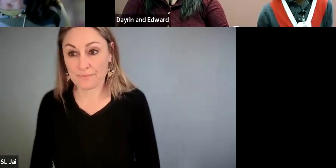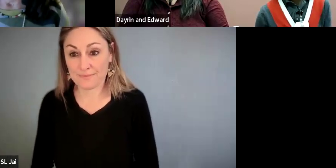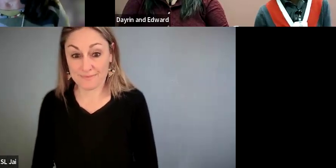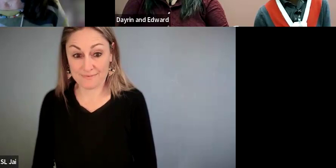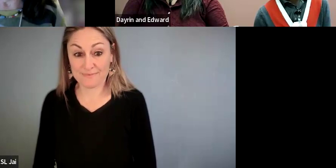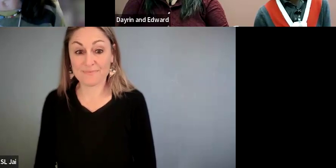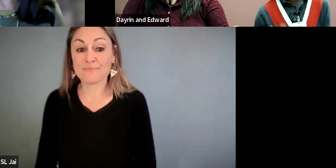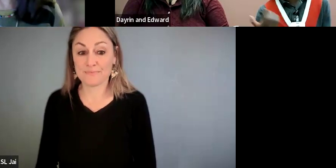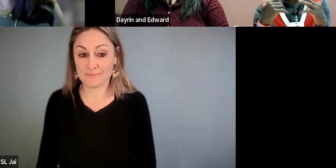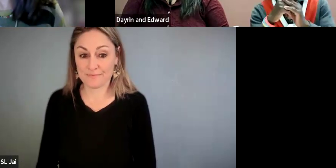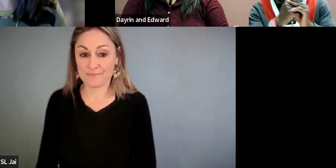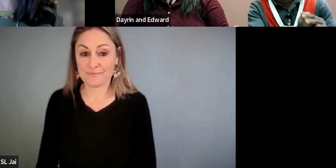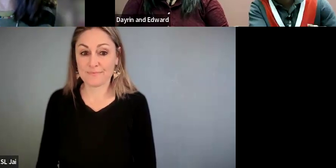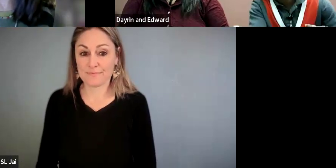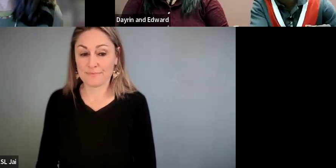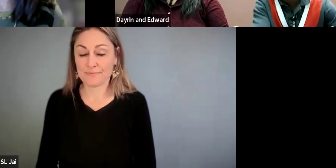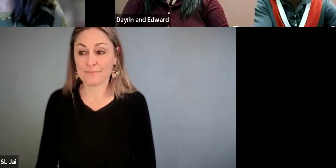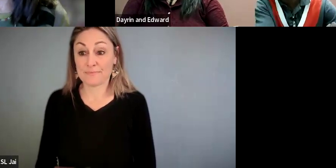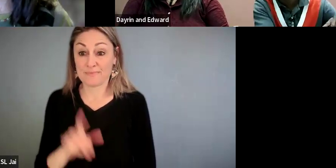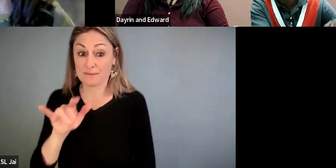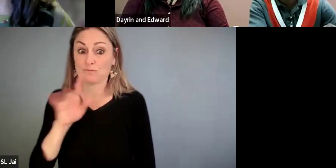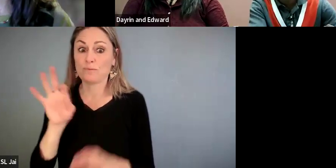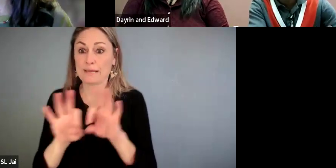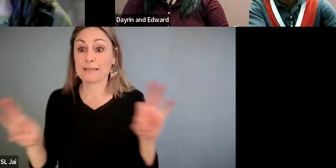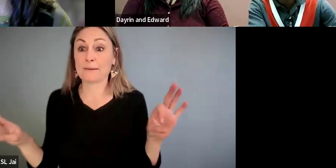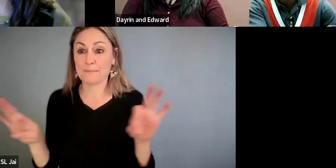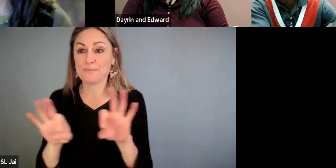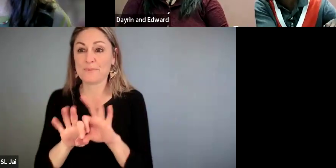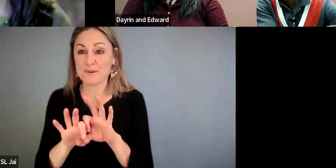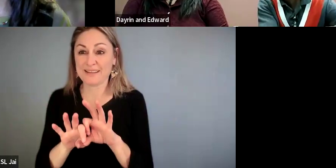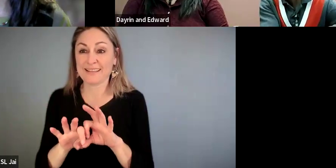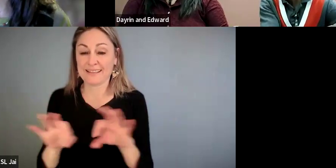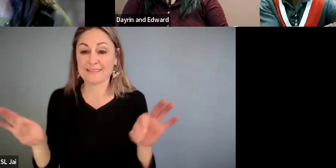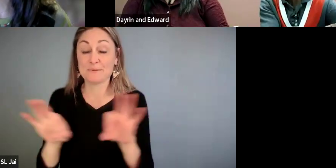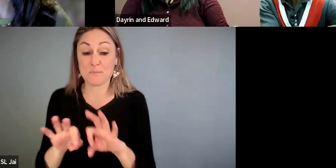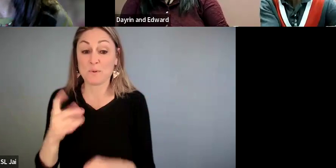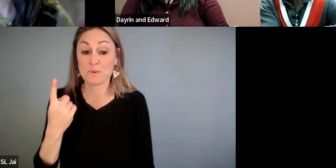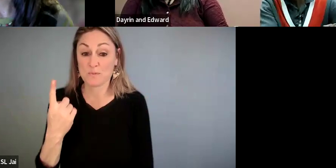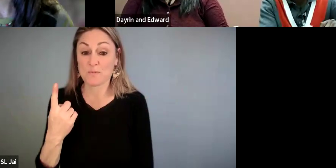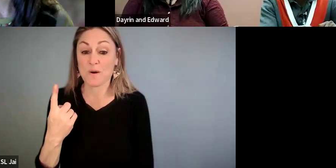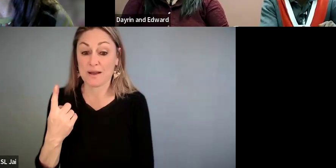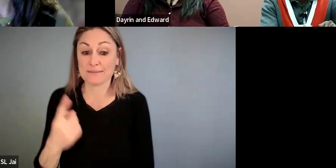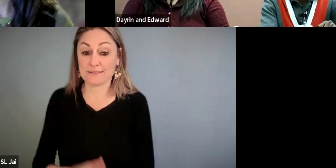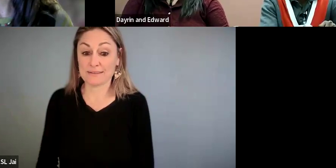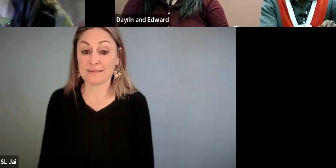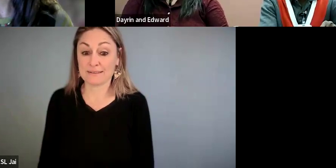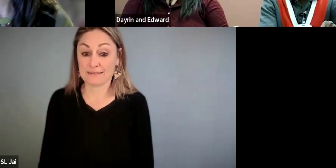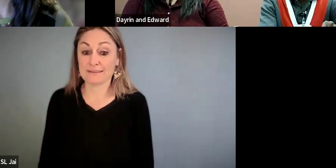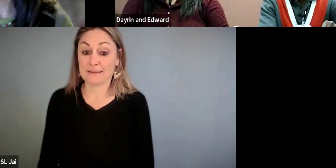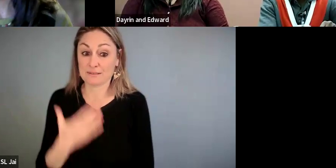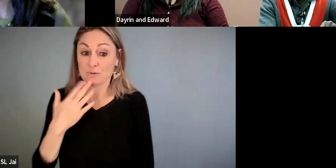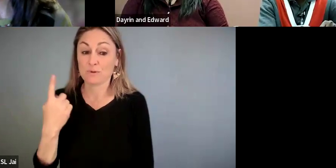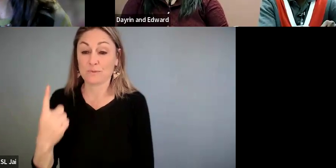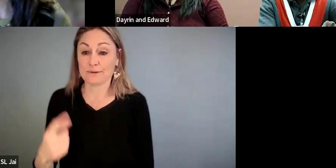You need a man. That's good. That's a Friday weekend. See one. Yeah, it